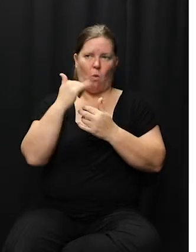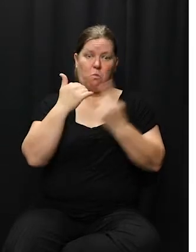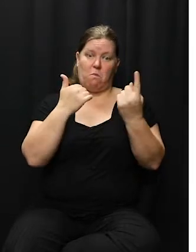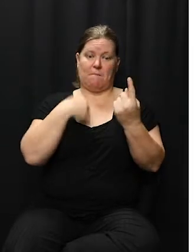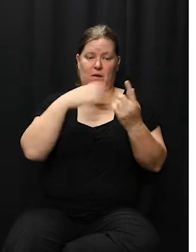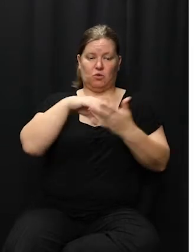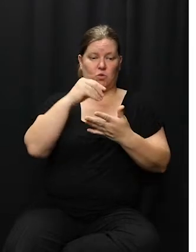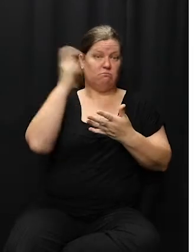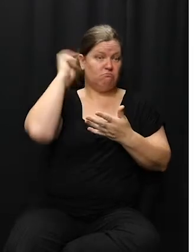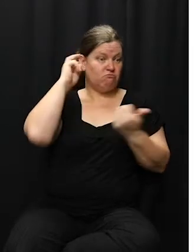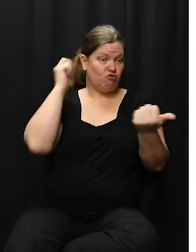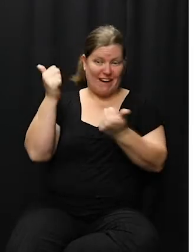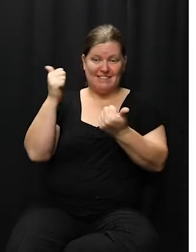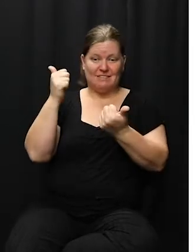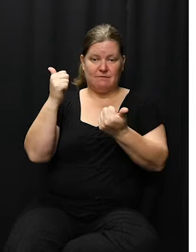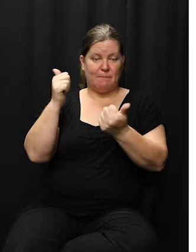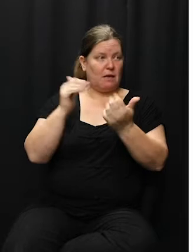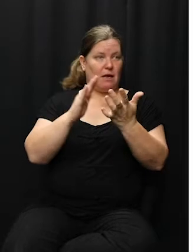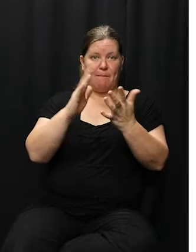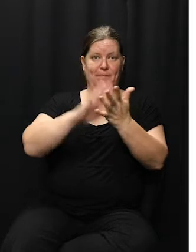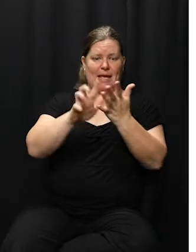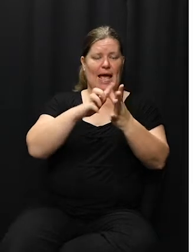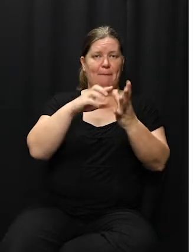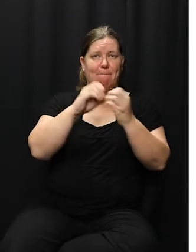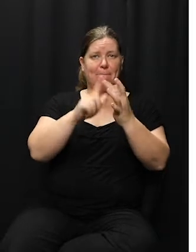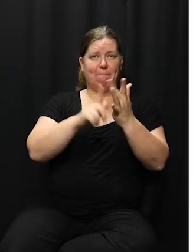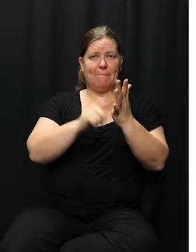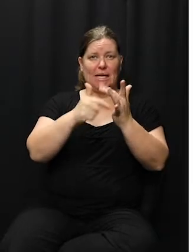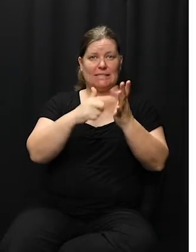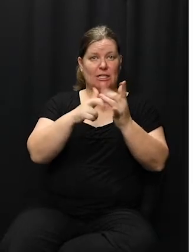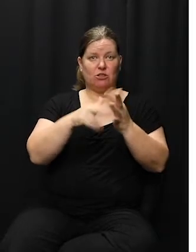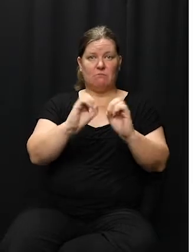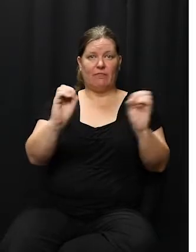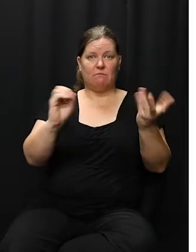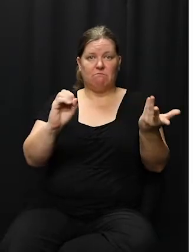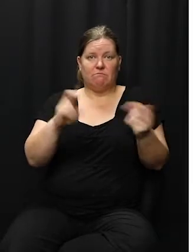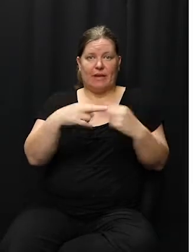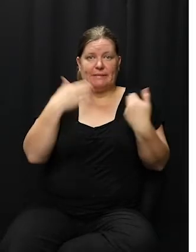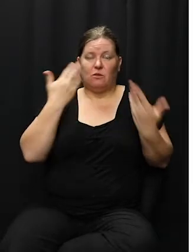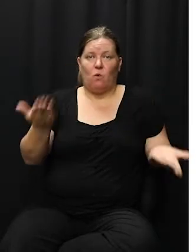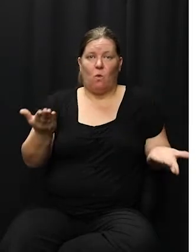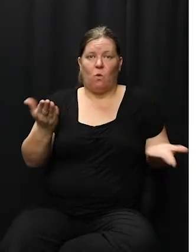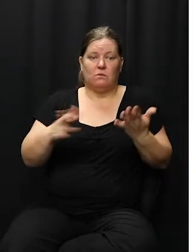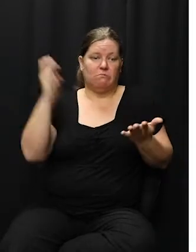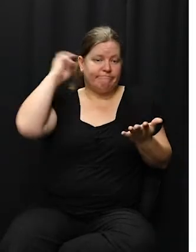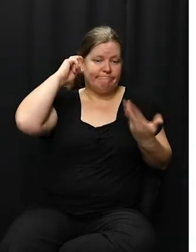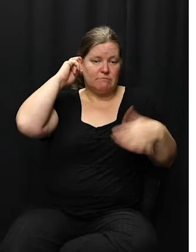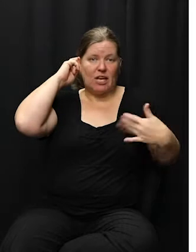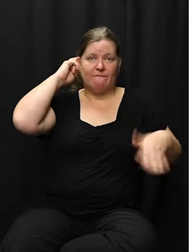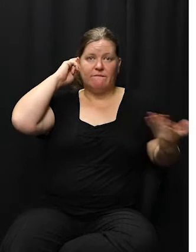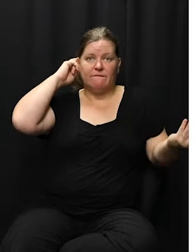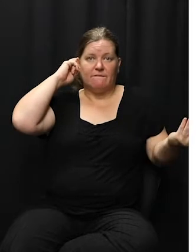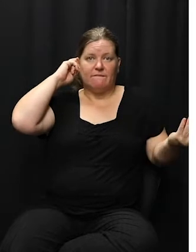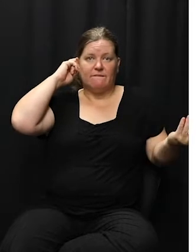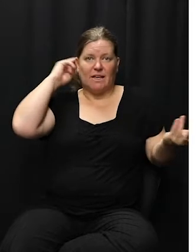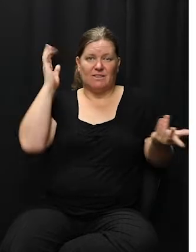cochlear implants. Or one of my students, for example, she had an implant, a refugee child, but there was absolutely no habilitation. The family didn't know that they